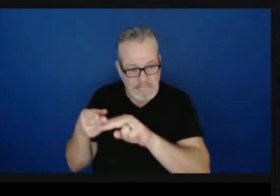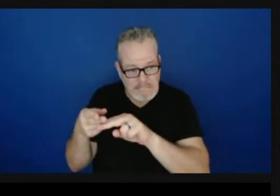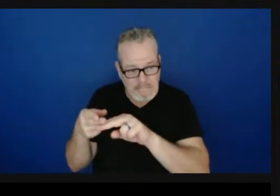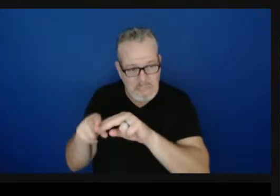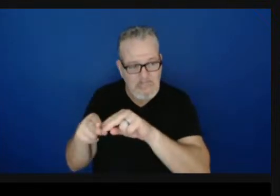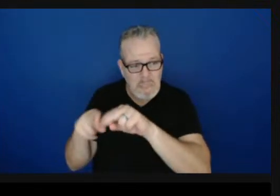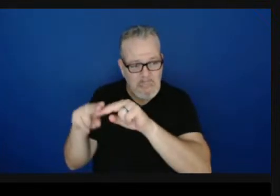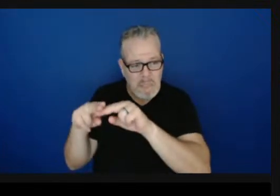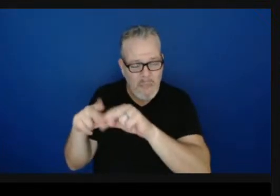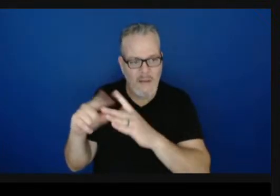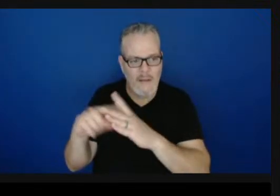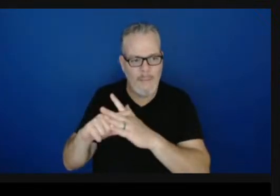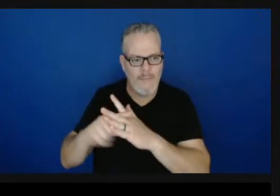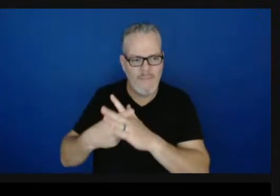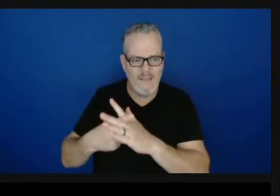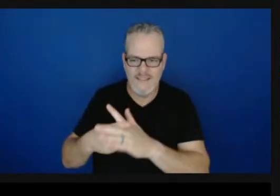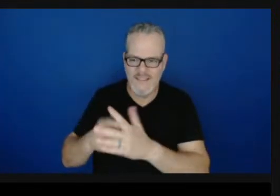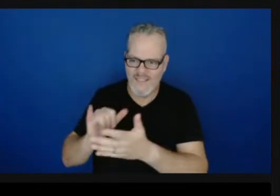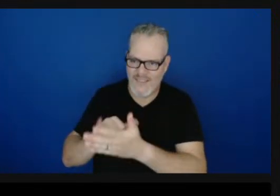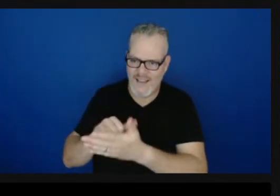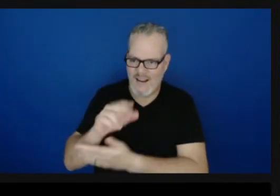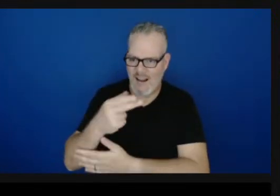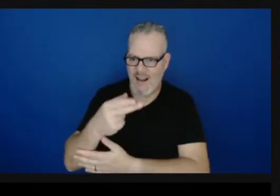so perhaps.